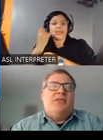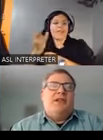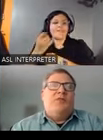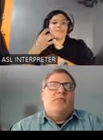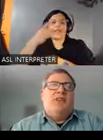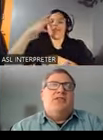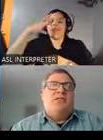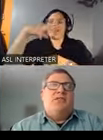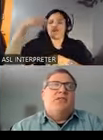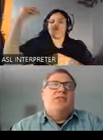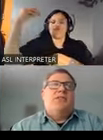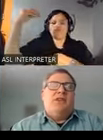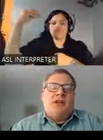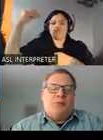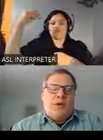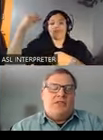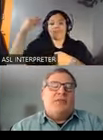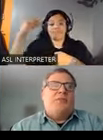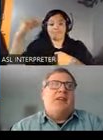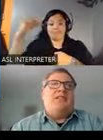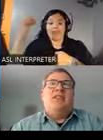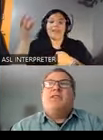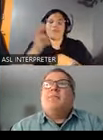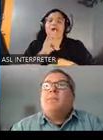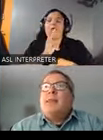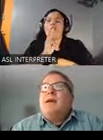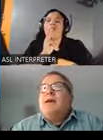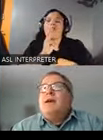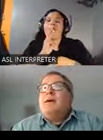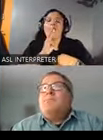generation plant in one place, do you lose the water treatment plant in another?